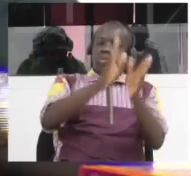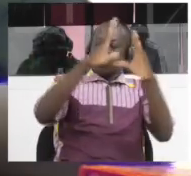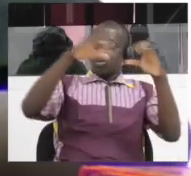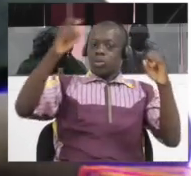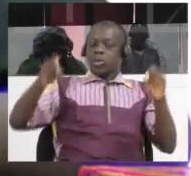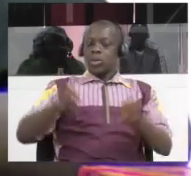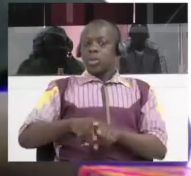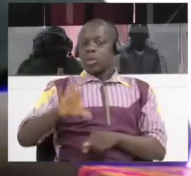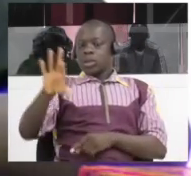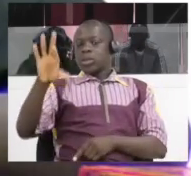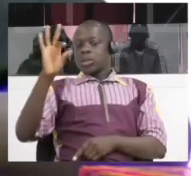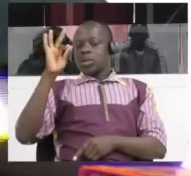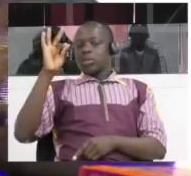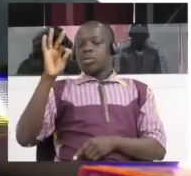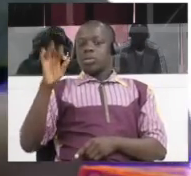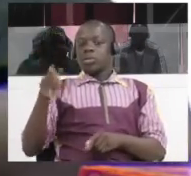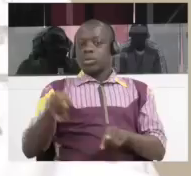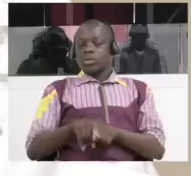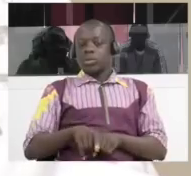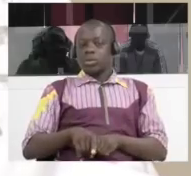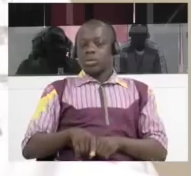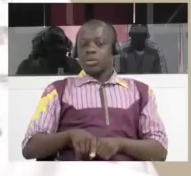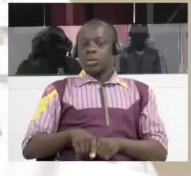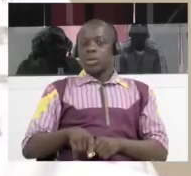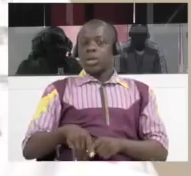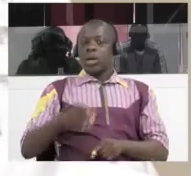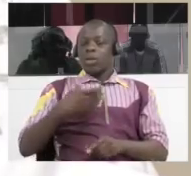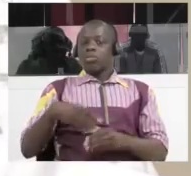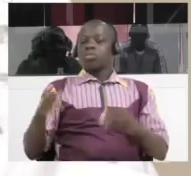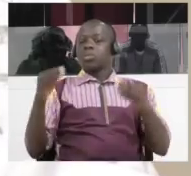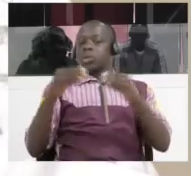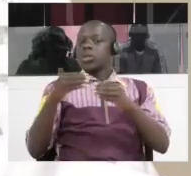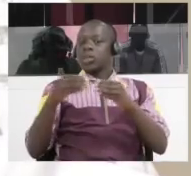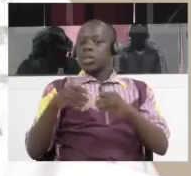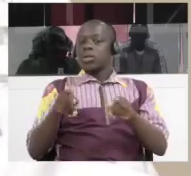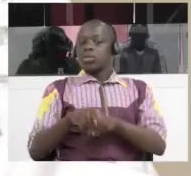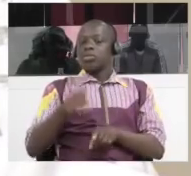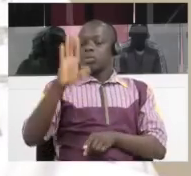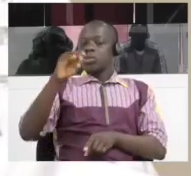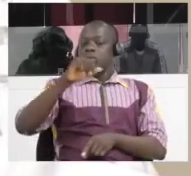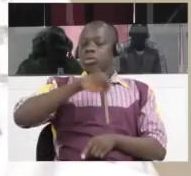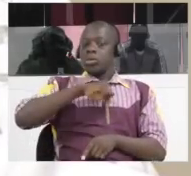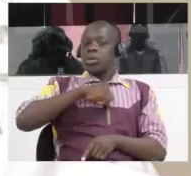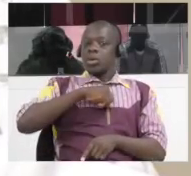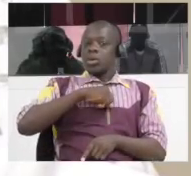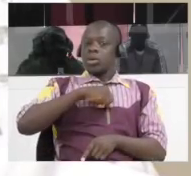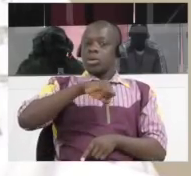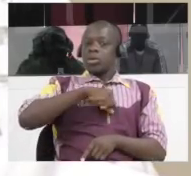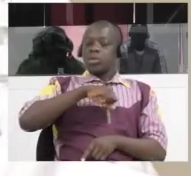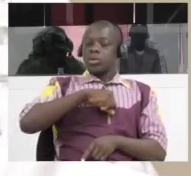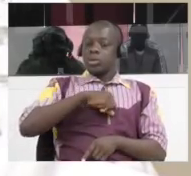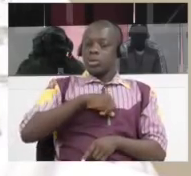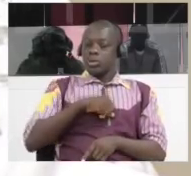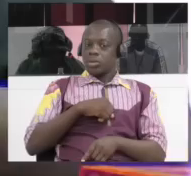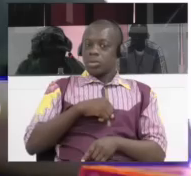the night habos to come together and then do their own self their own critique of